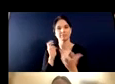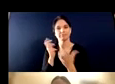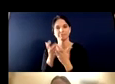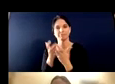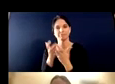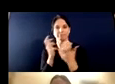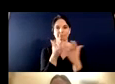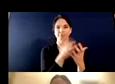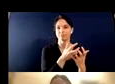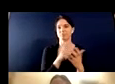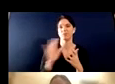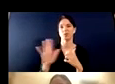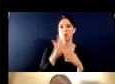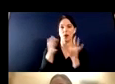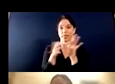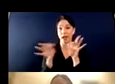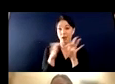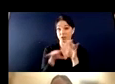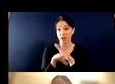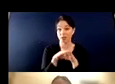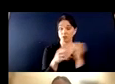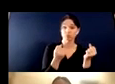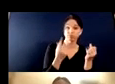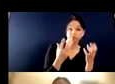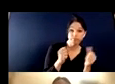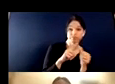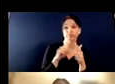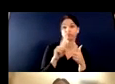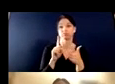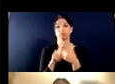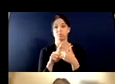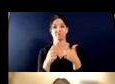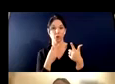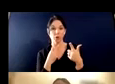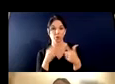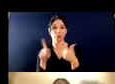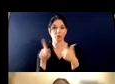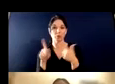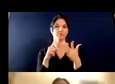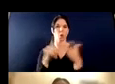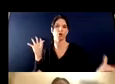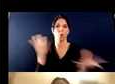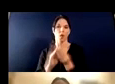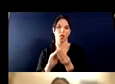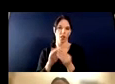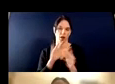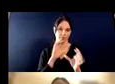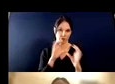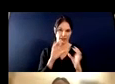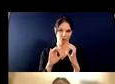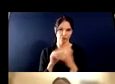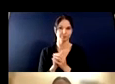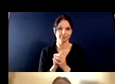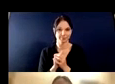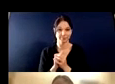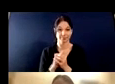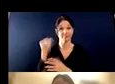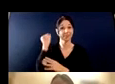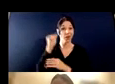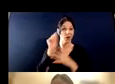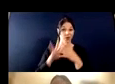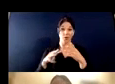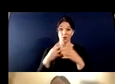ASL, verbal, or total communication. An audiogram and the child's hearing levels do